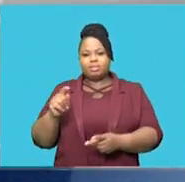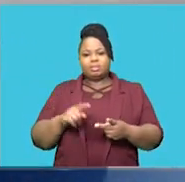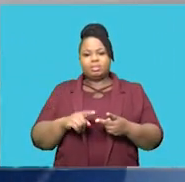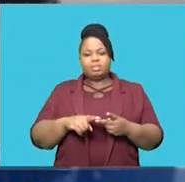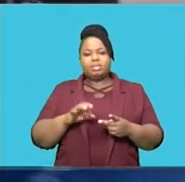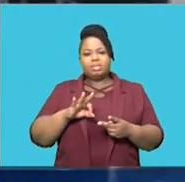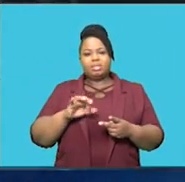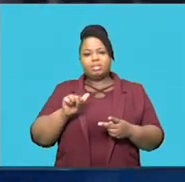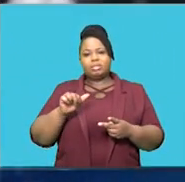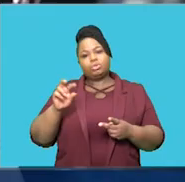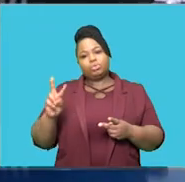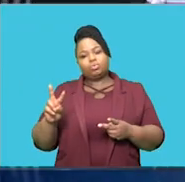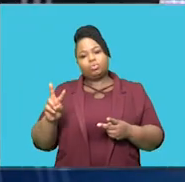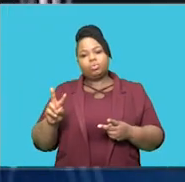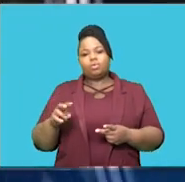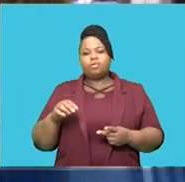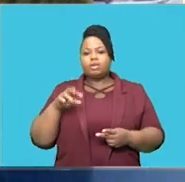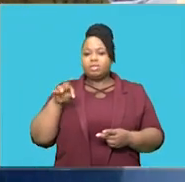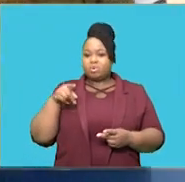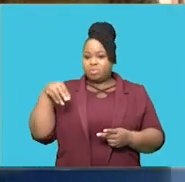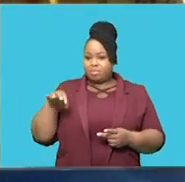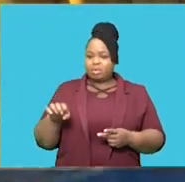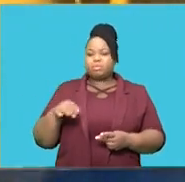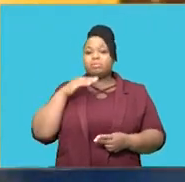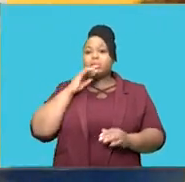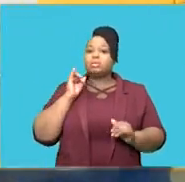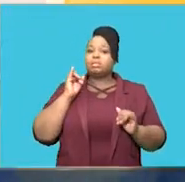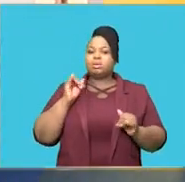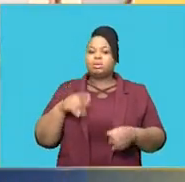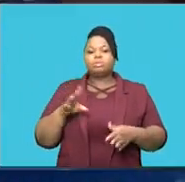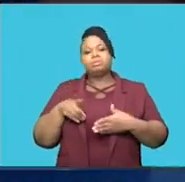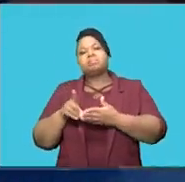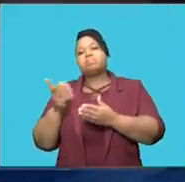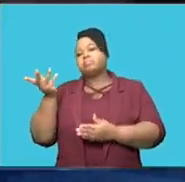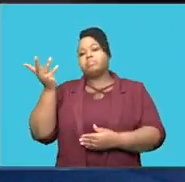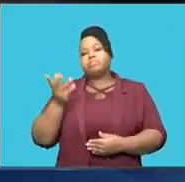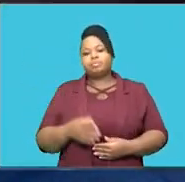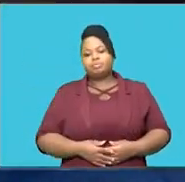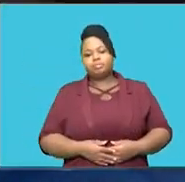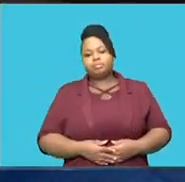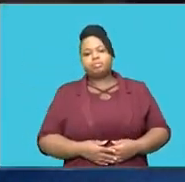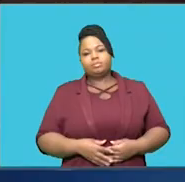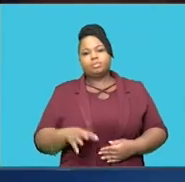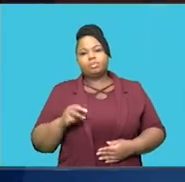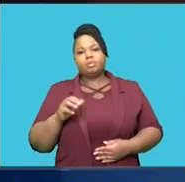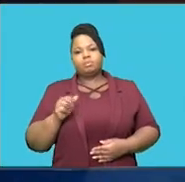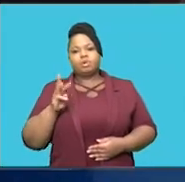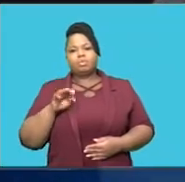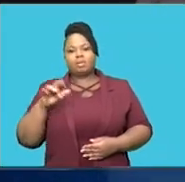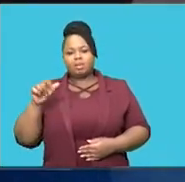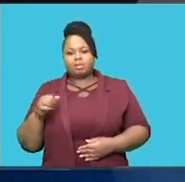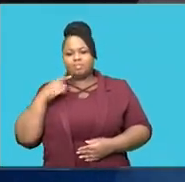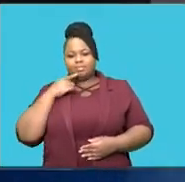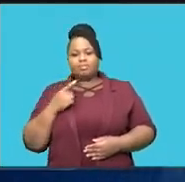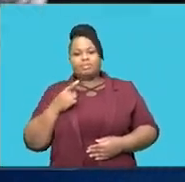362 of nyaupe. So this person is a serious dealer. He was delivering somewhere. UMawela uthe eliphulo